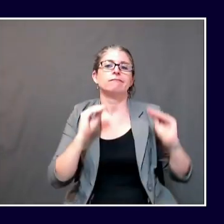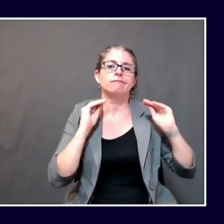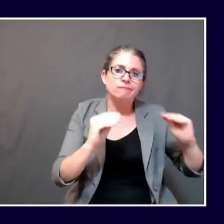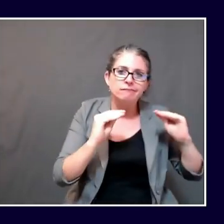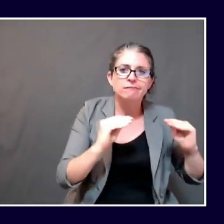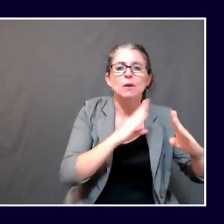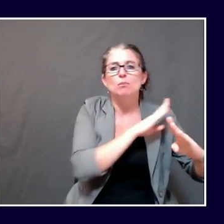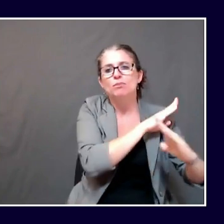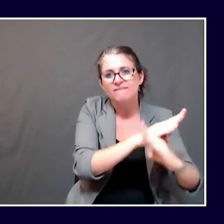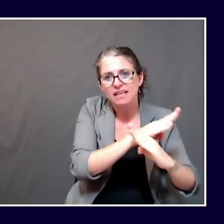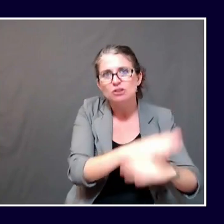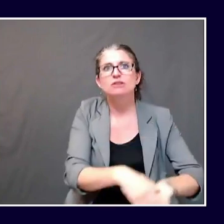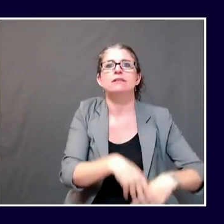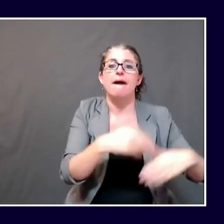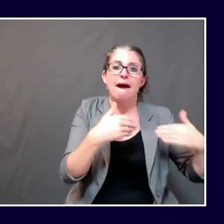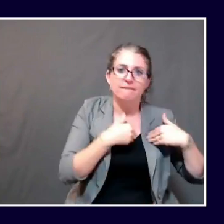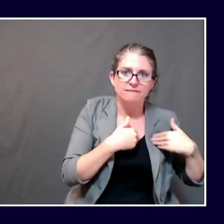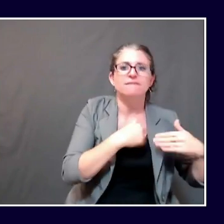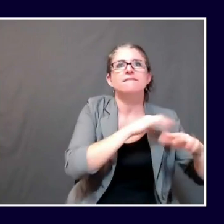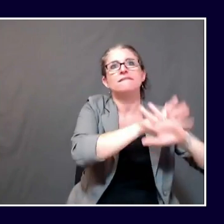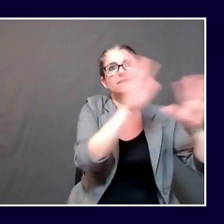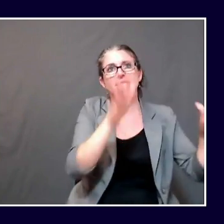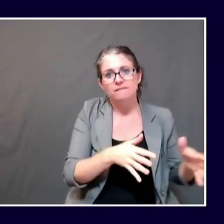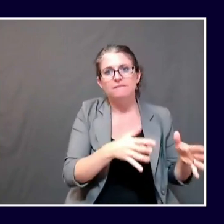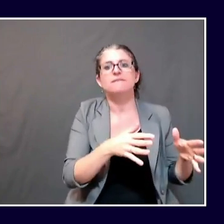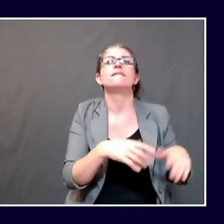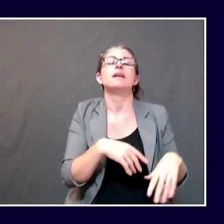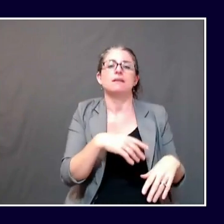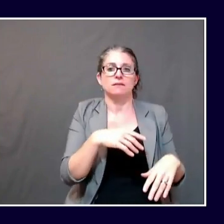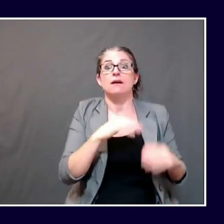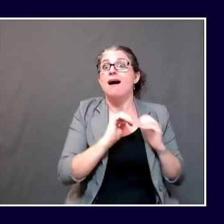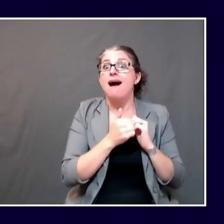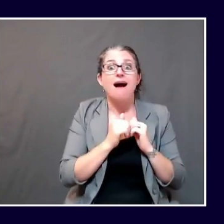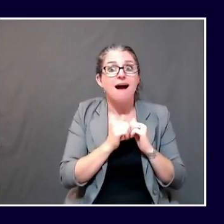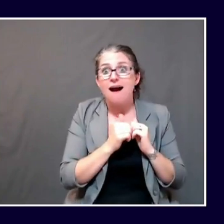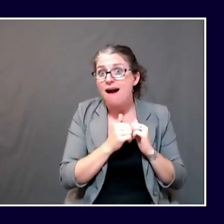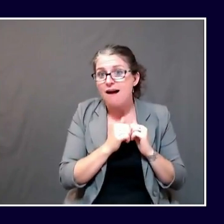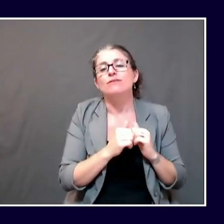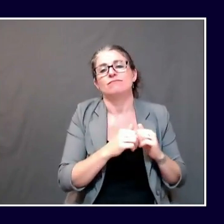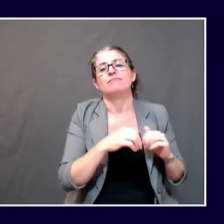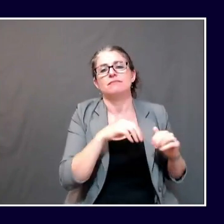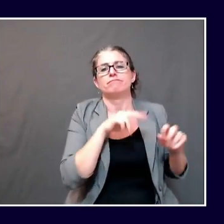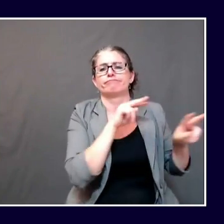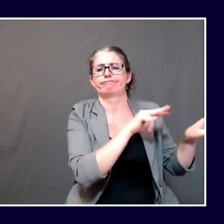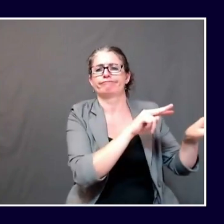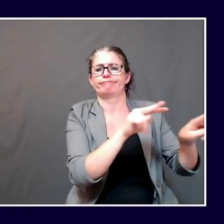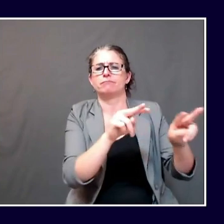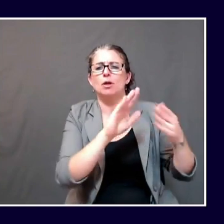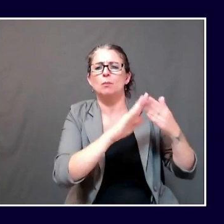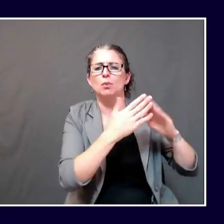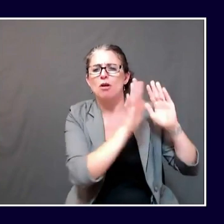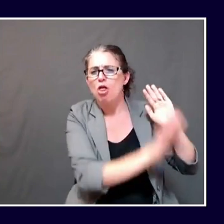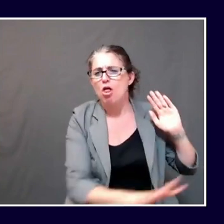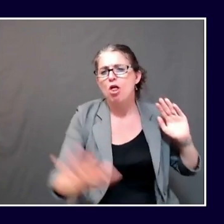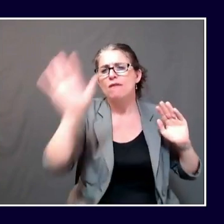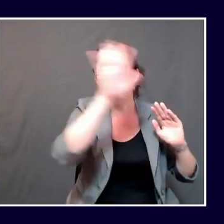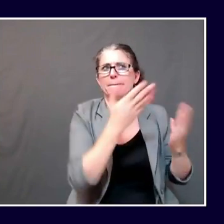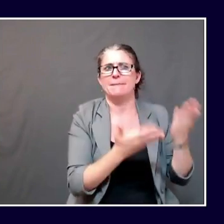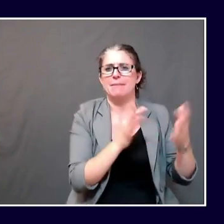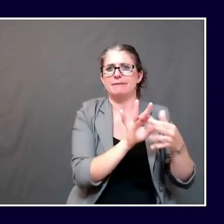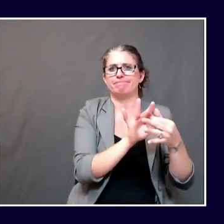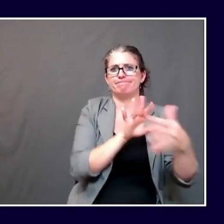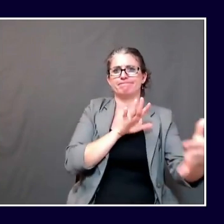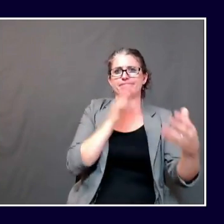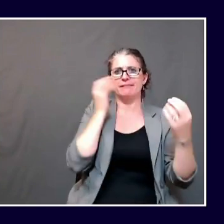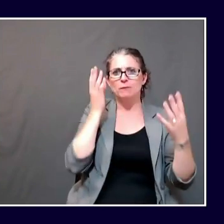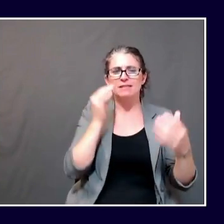groups across the state of Maine to make sure that the best available information around protecting your family from COVID-19